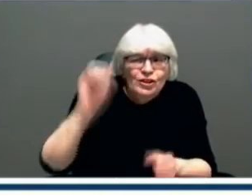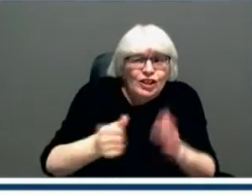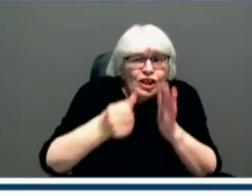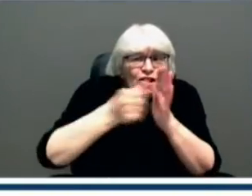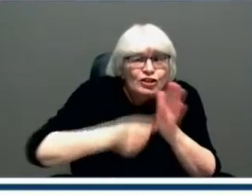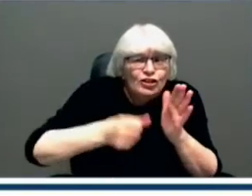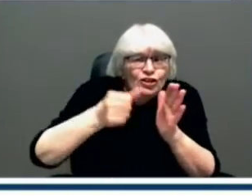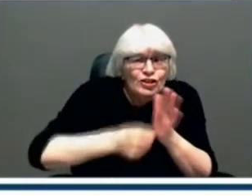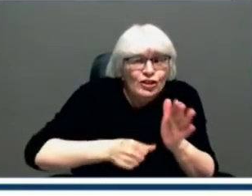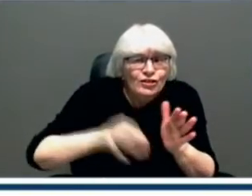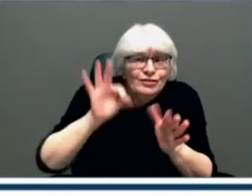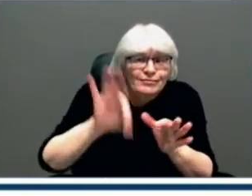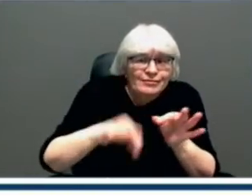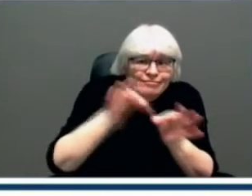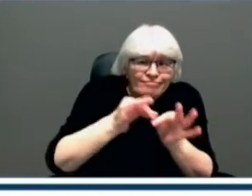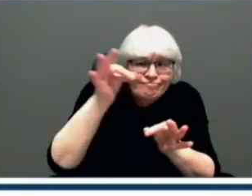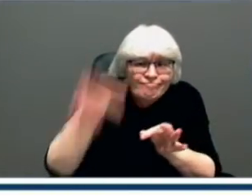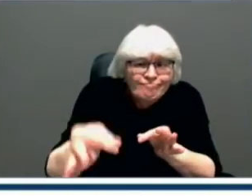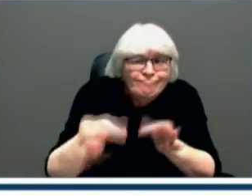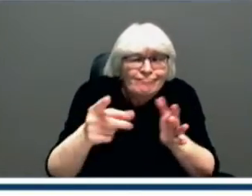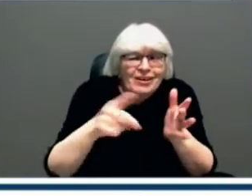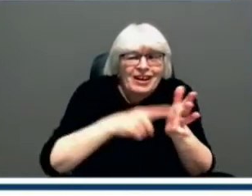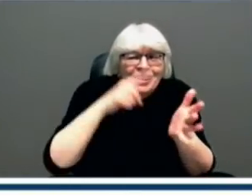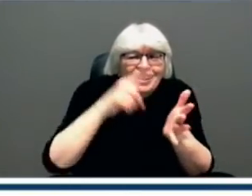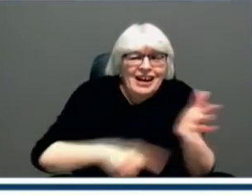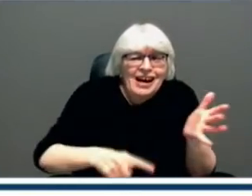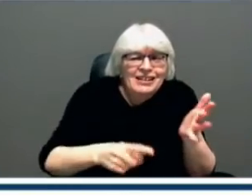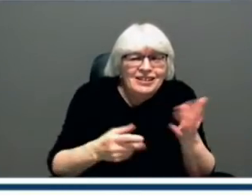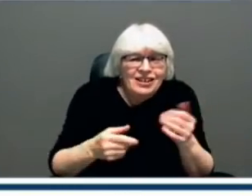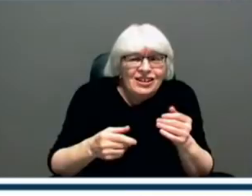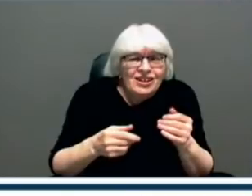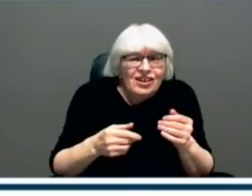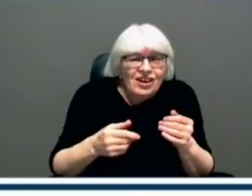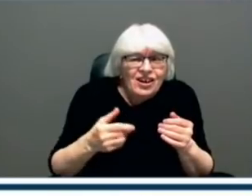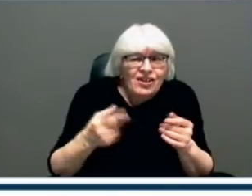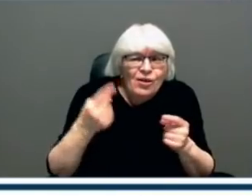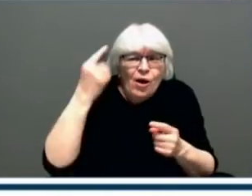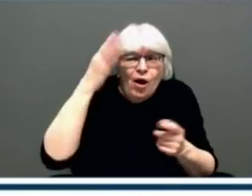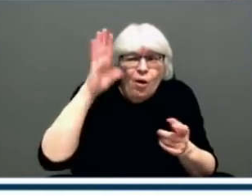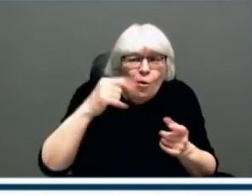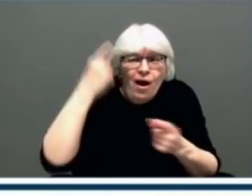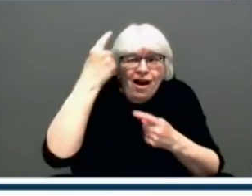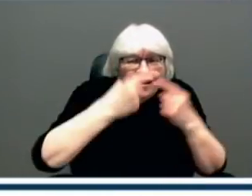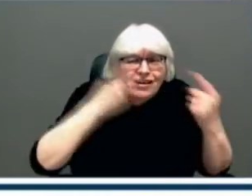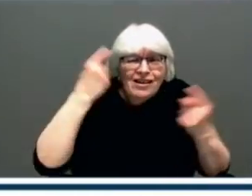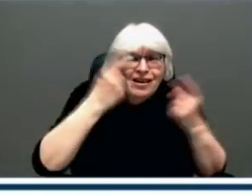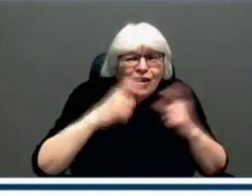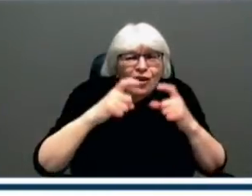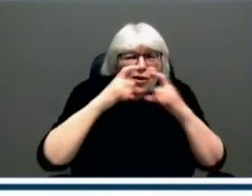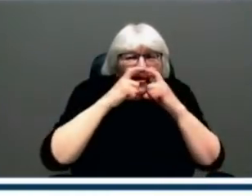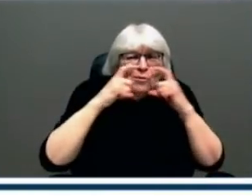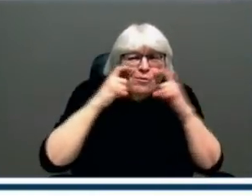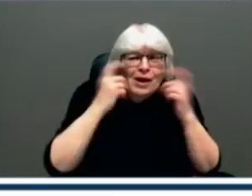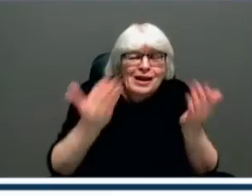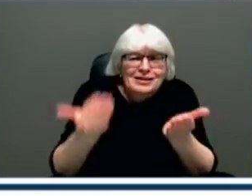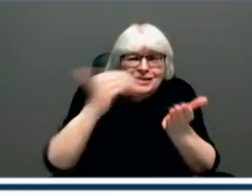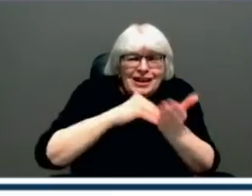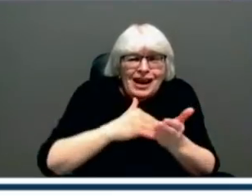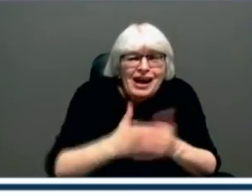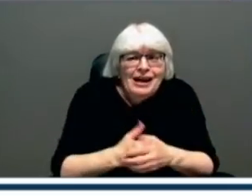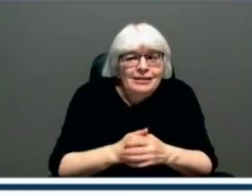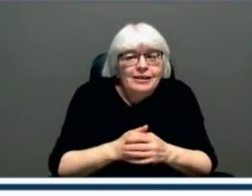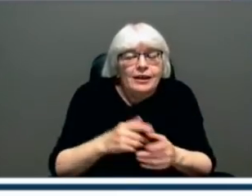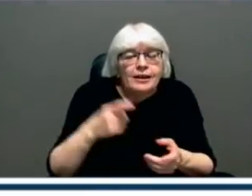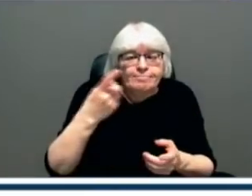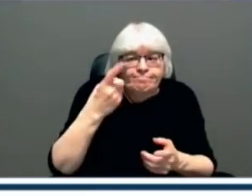to look at reinstating a mask mandate for healthcare facilities? So we continue to look at the epidemiology